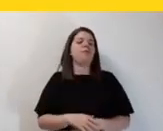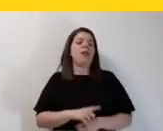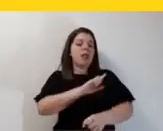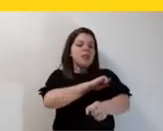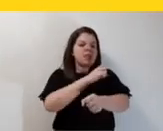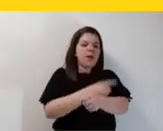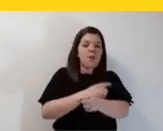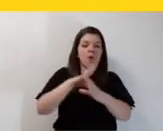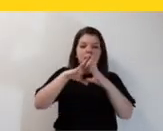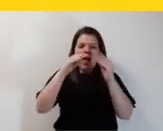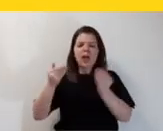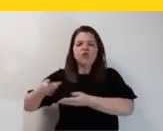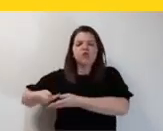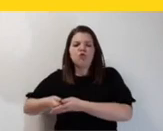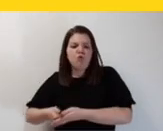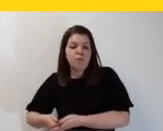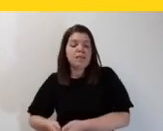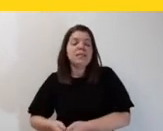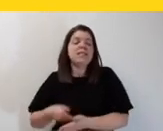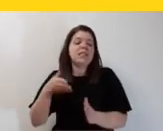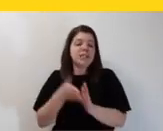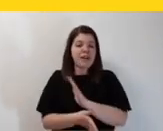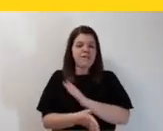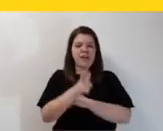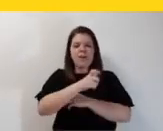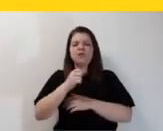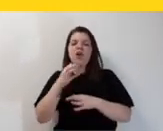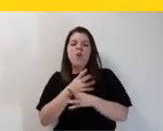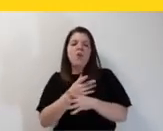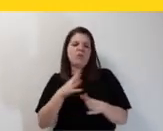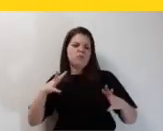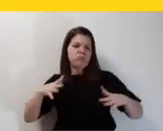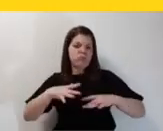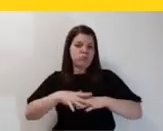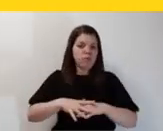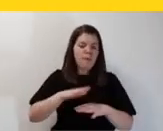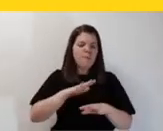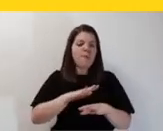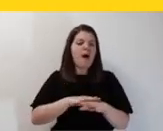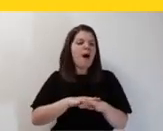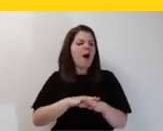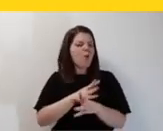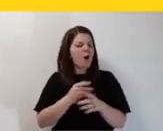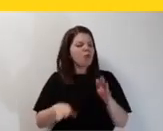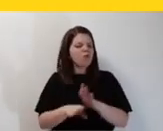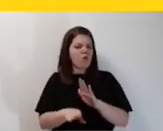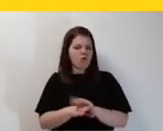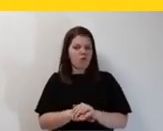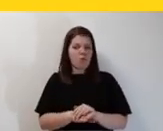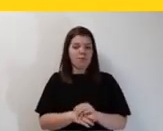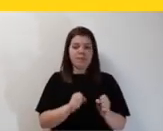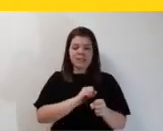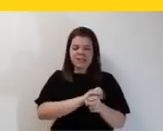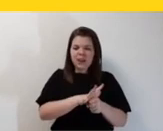project development and is structured in work cycles called sprints. These are iterations of 1 to 4